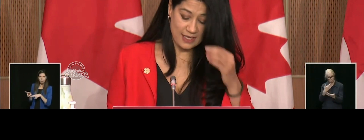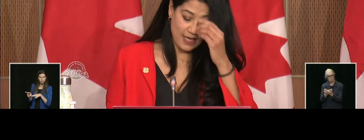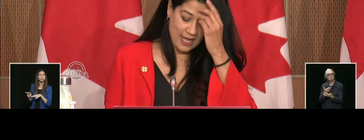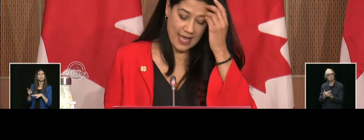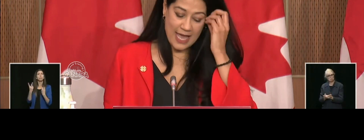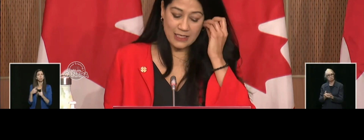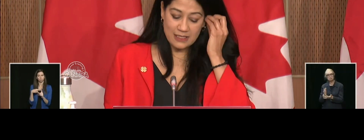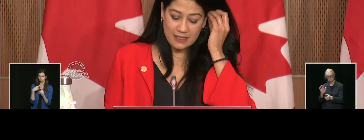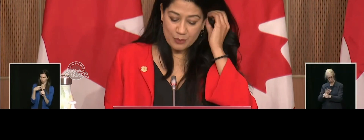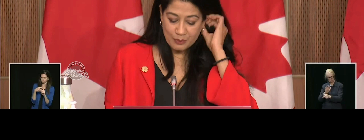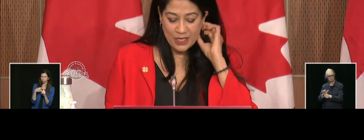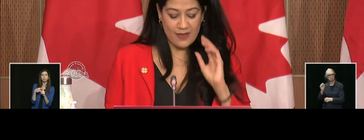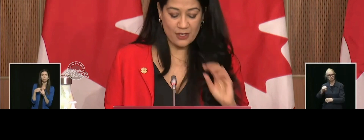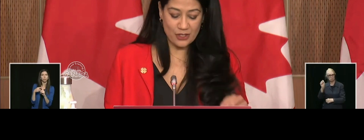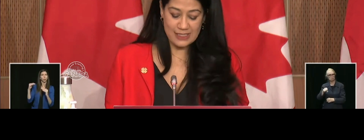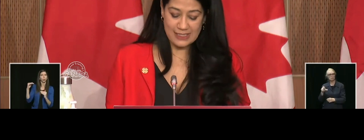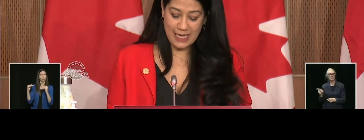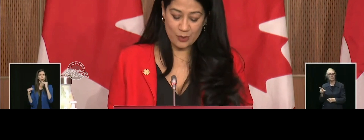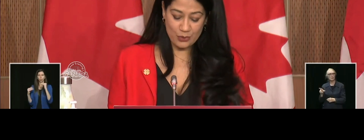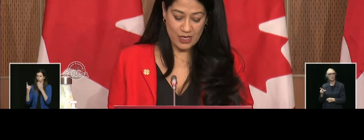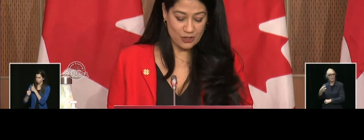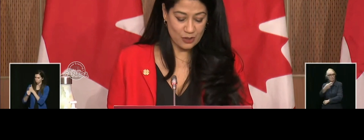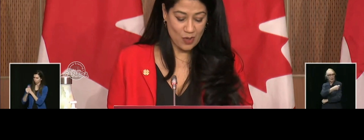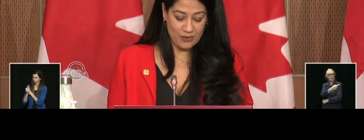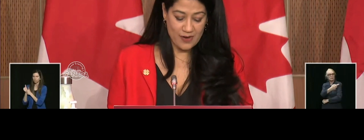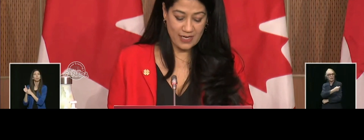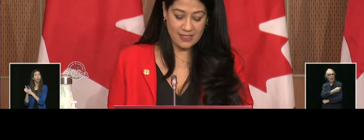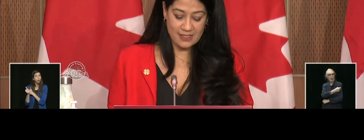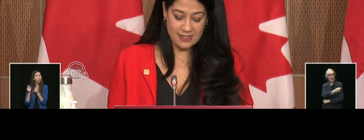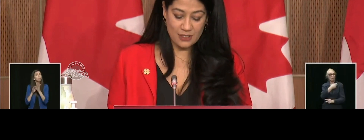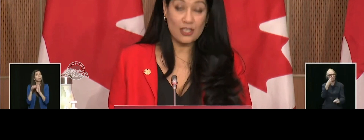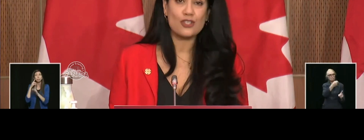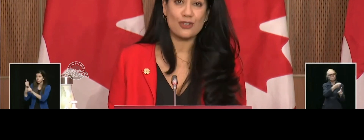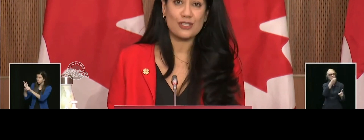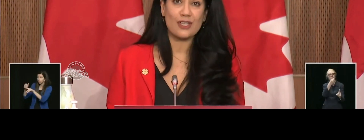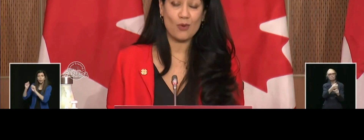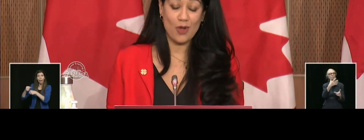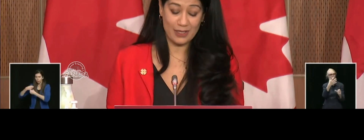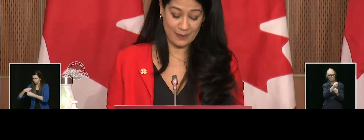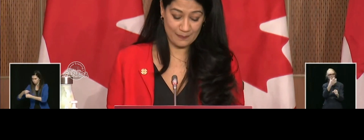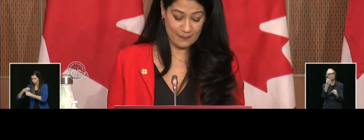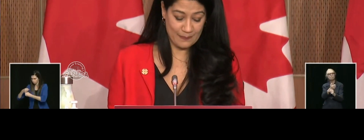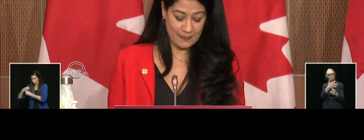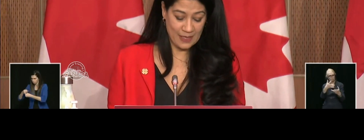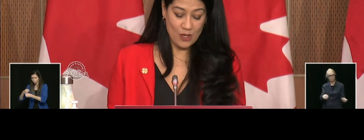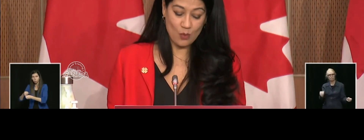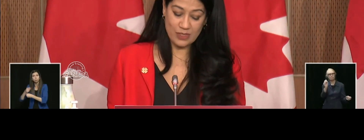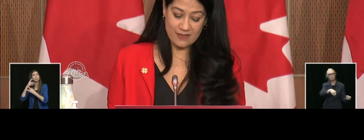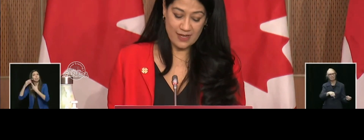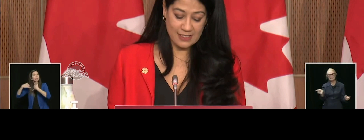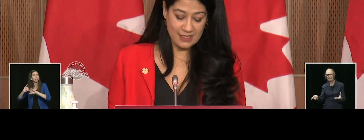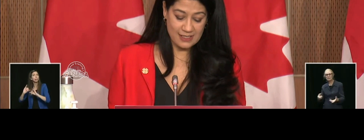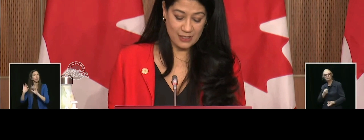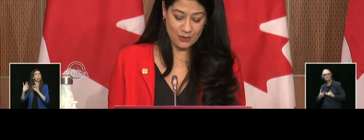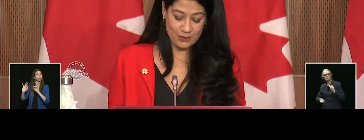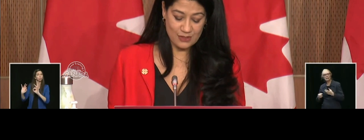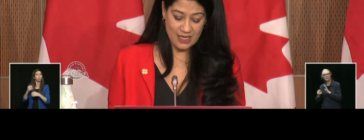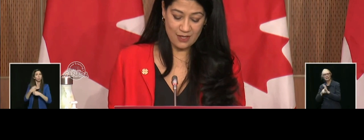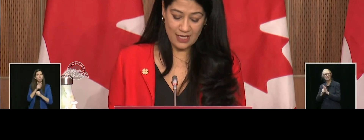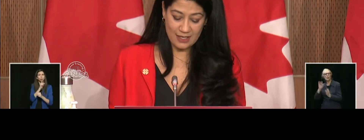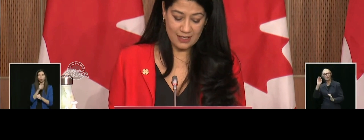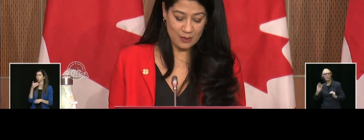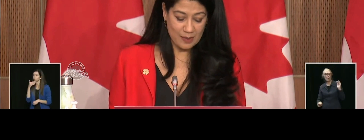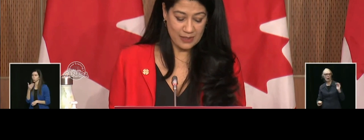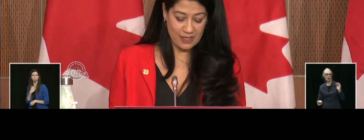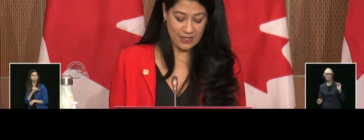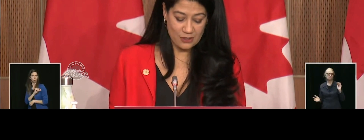risks, and the manufacturer can scale up production while providing consistent assurance of quality. Once the vaccine is in use,